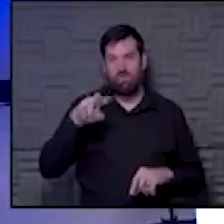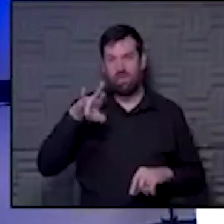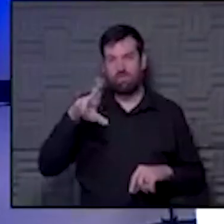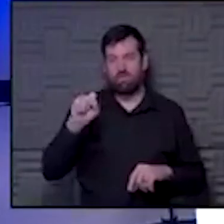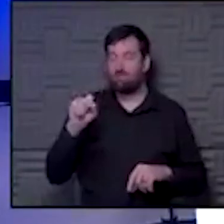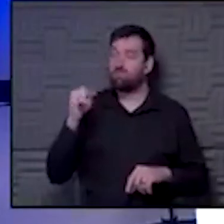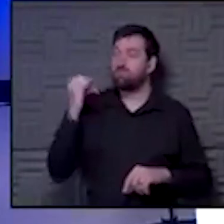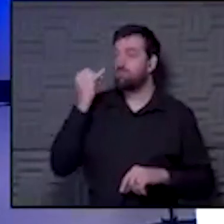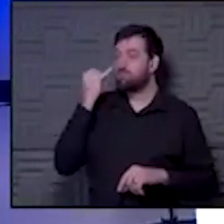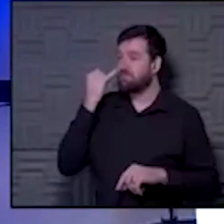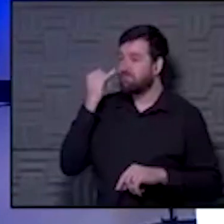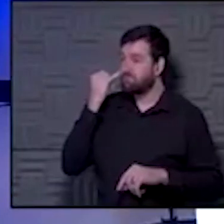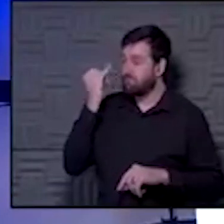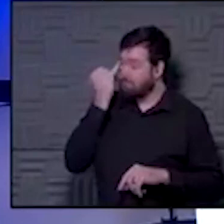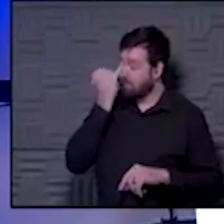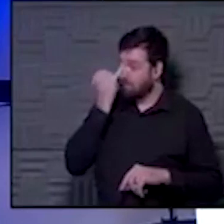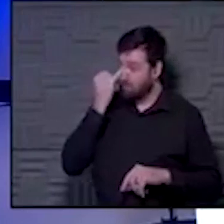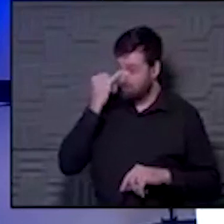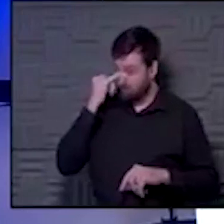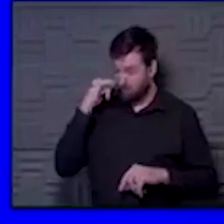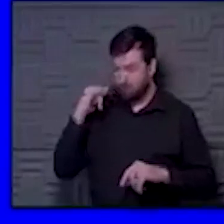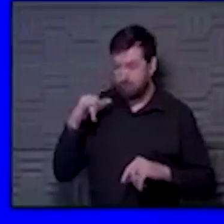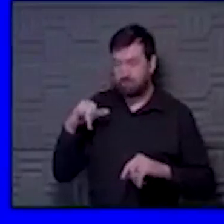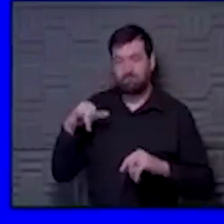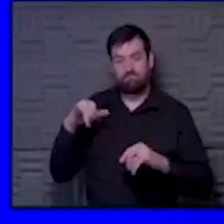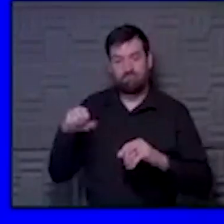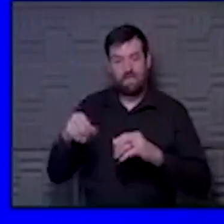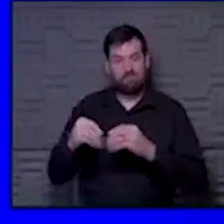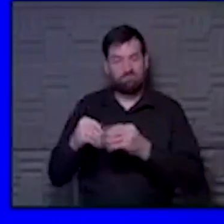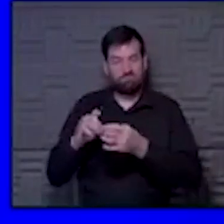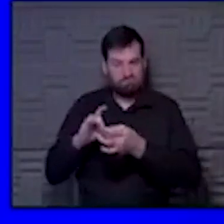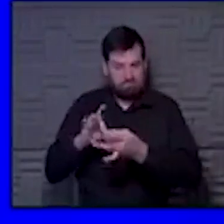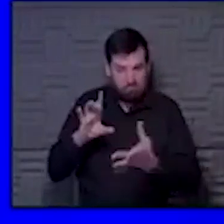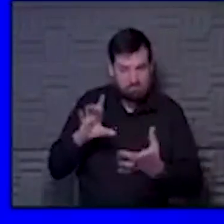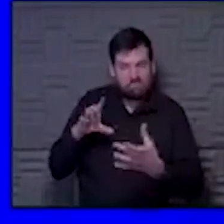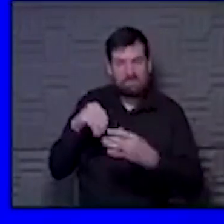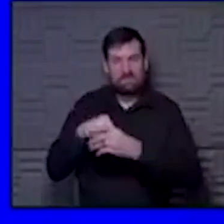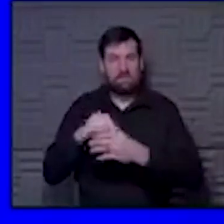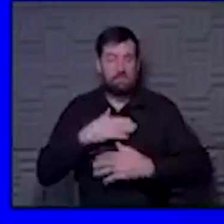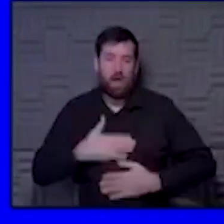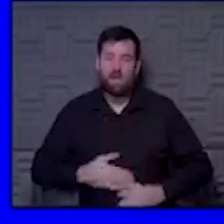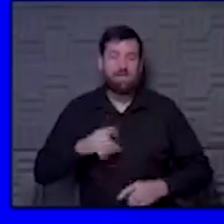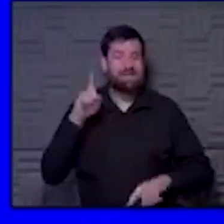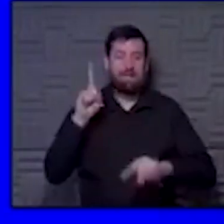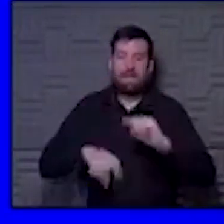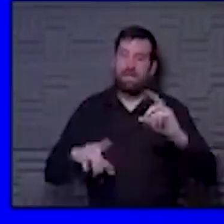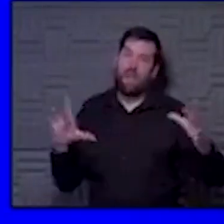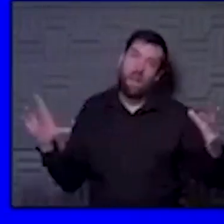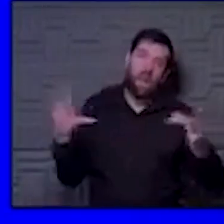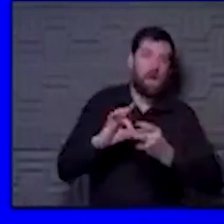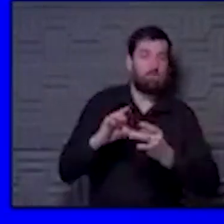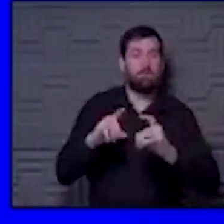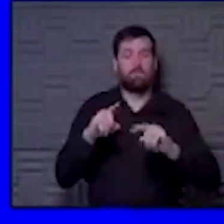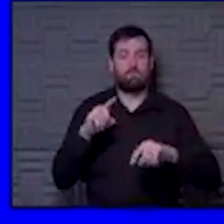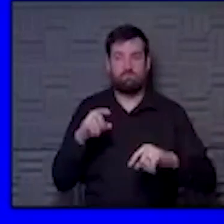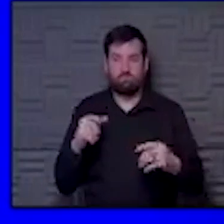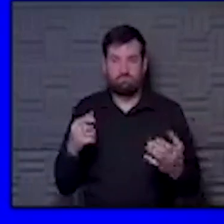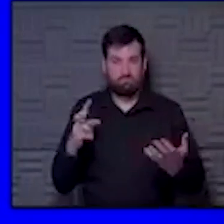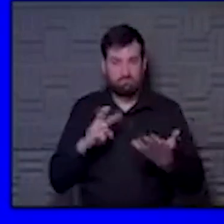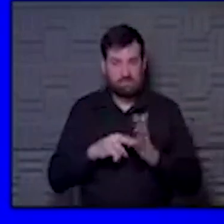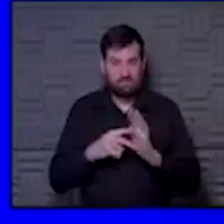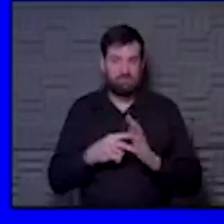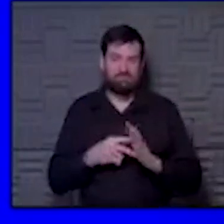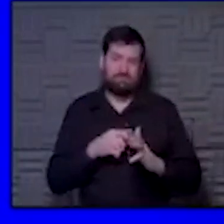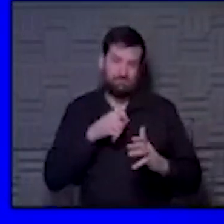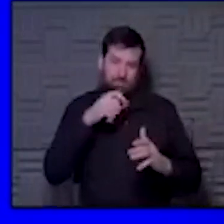losing that interaction with your receptor in your body and it cannot bind as well or bind at all, then you really should not